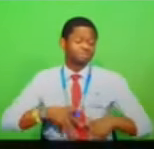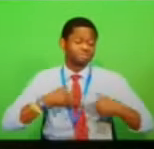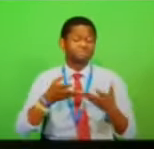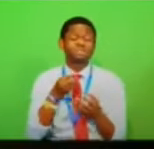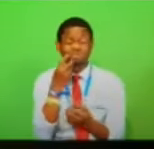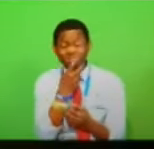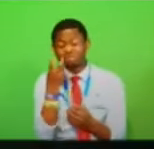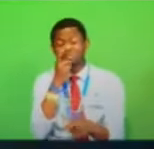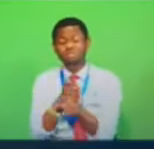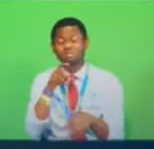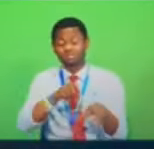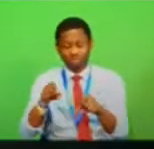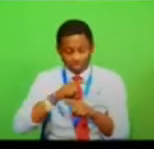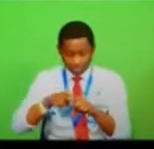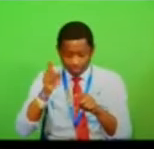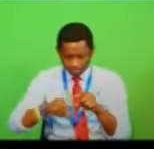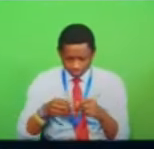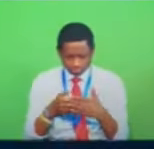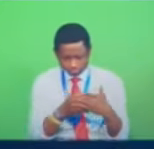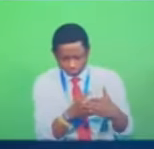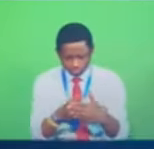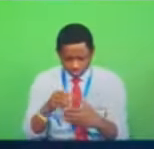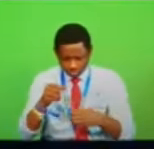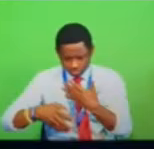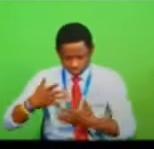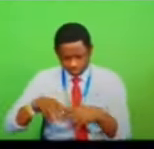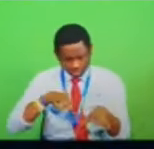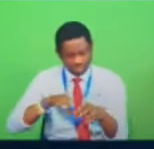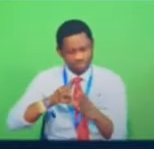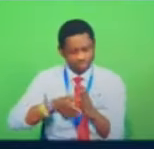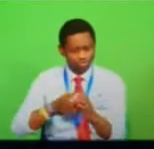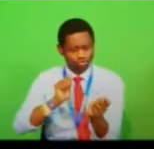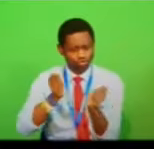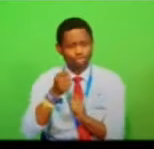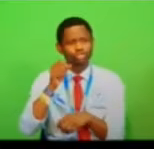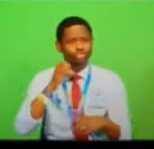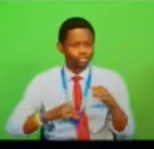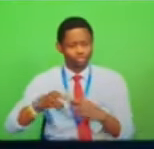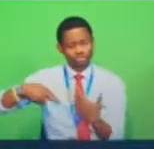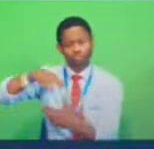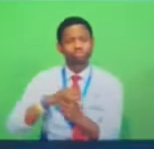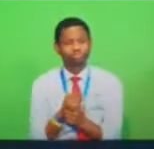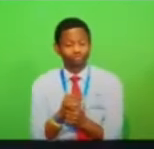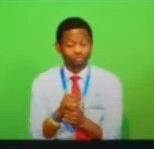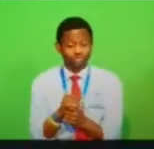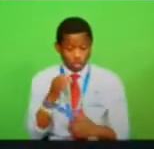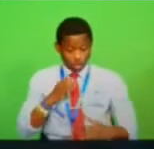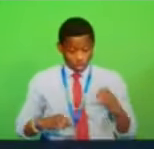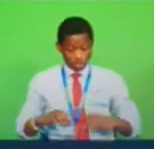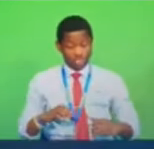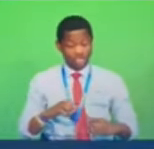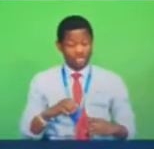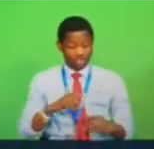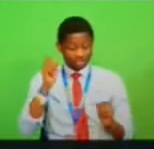it must lead us to change the culture around us. Culture can be created. Culture is not something that happens to us. Culture is